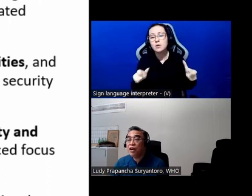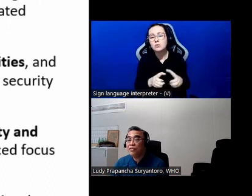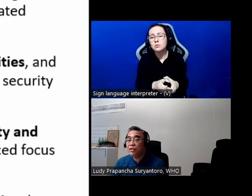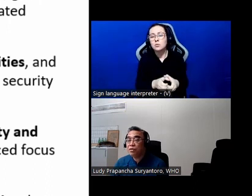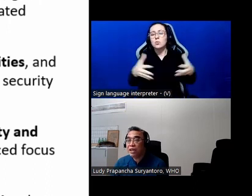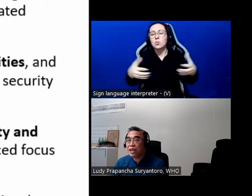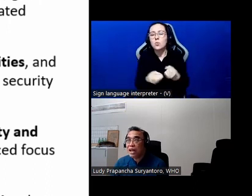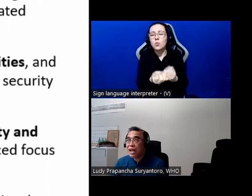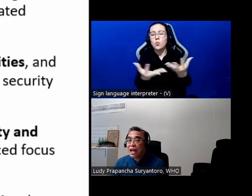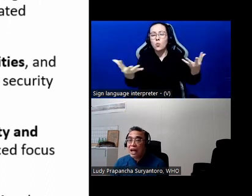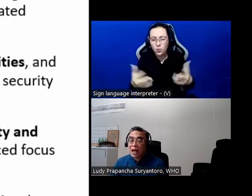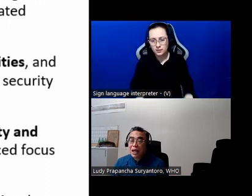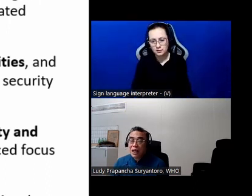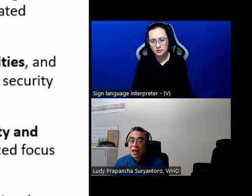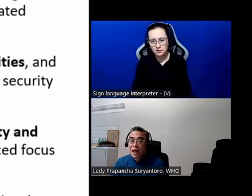for travel and trade.